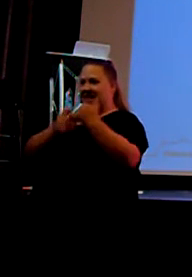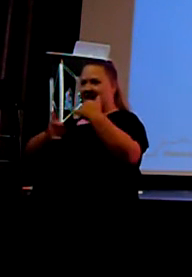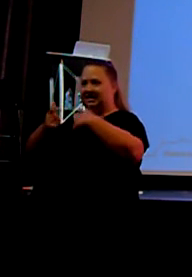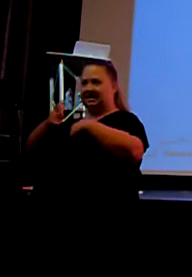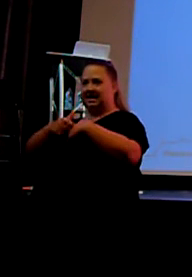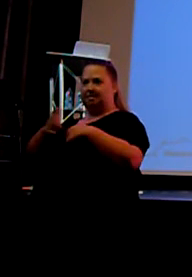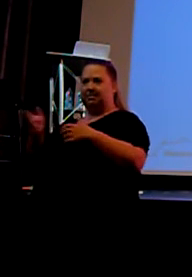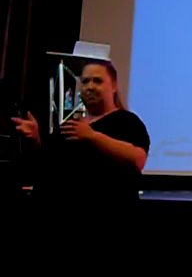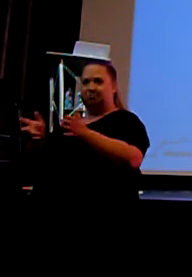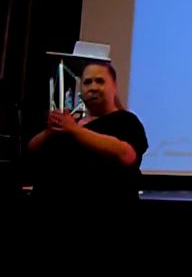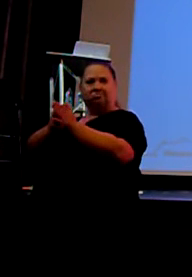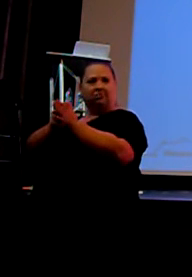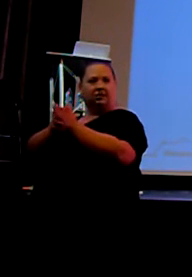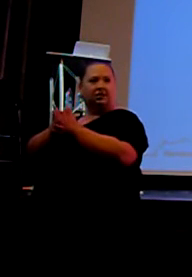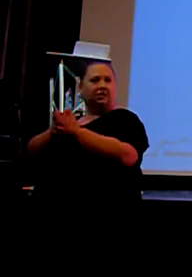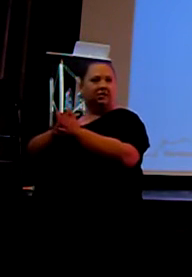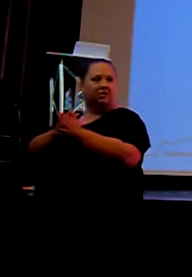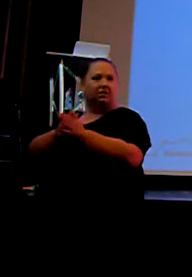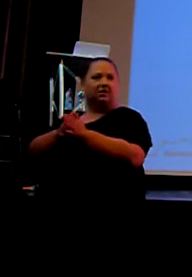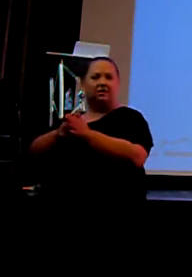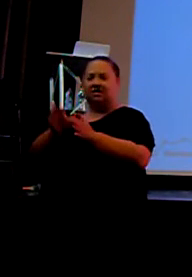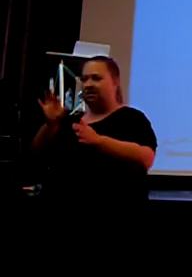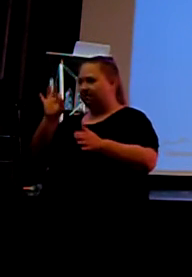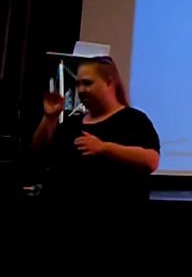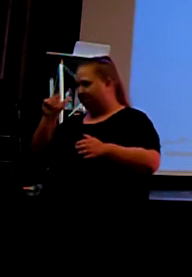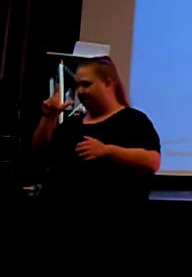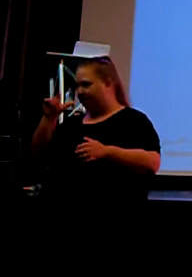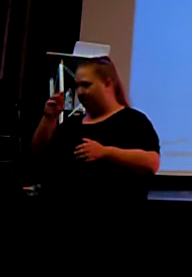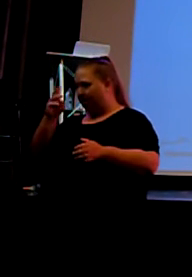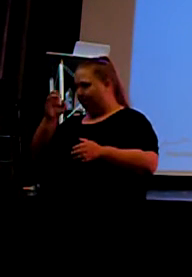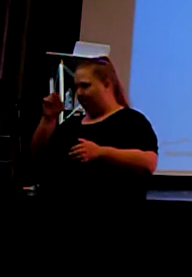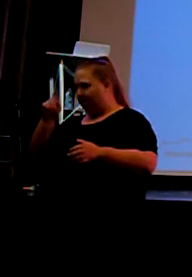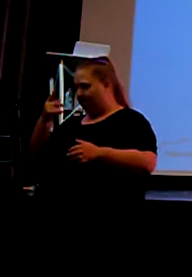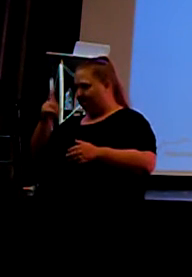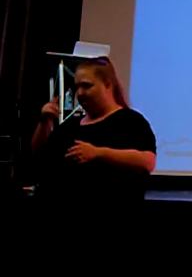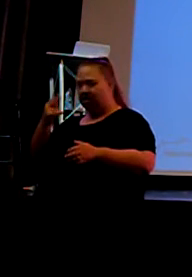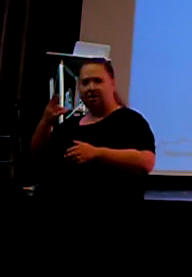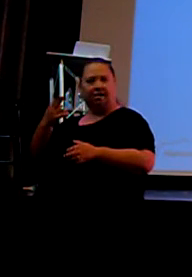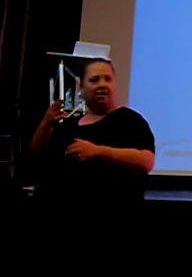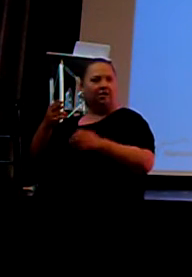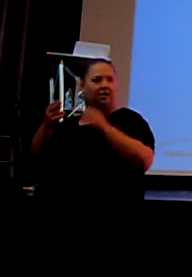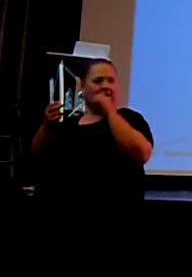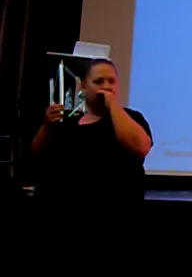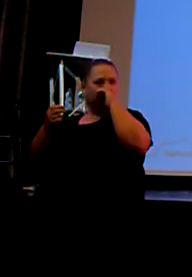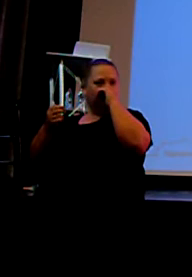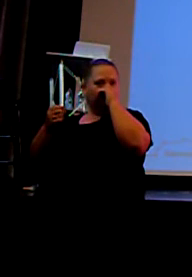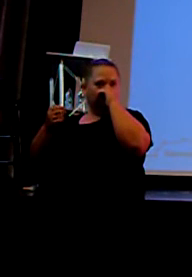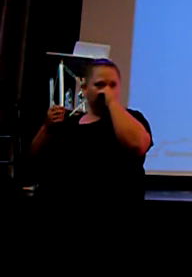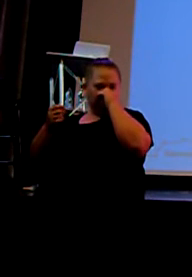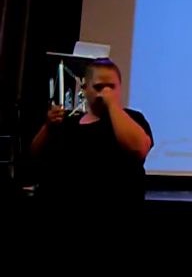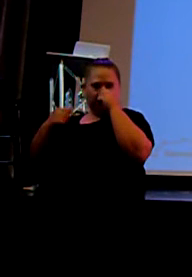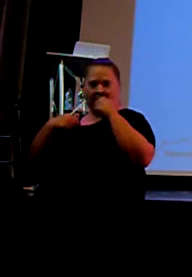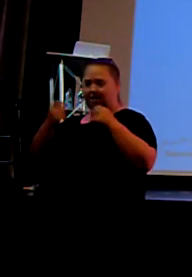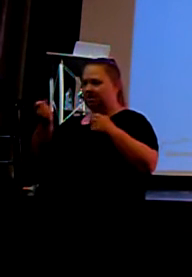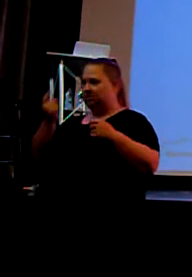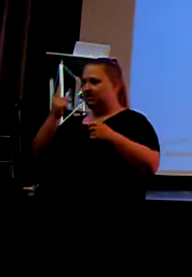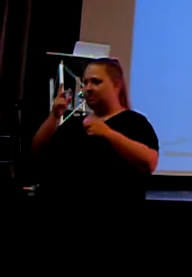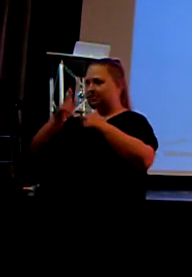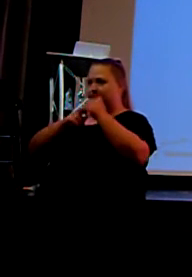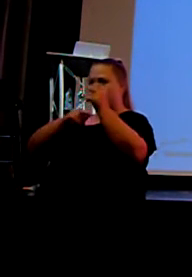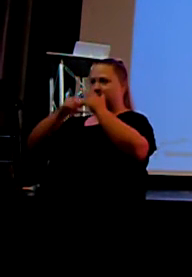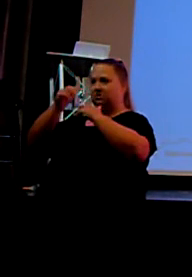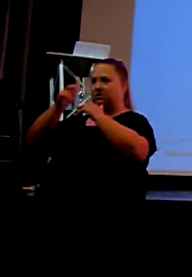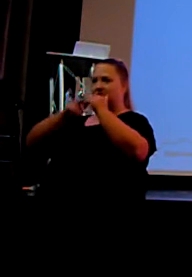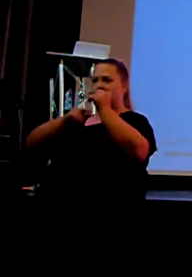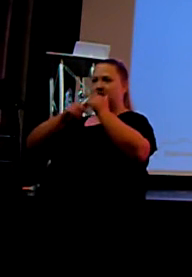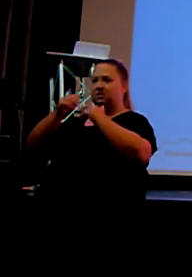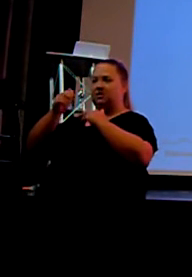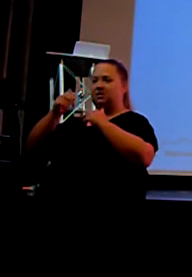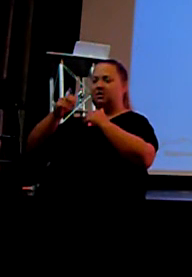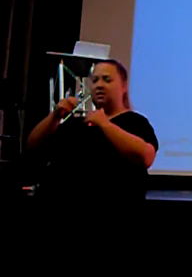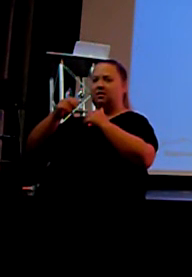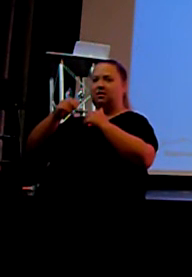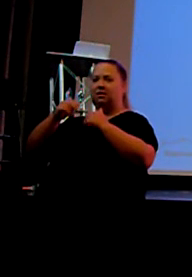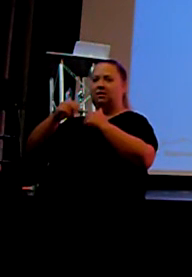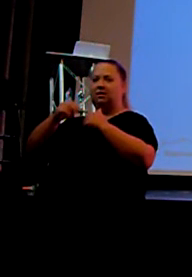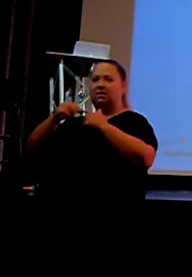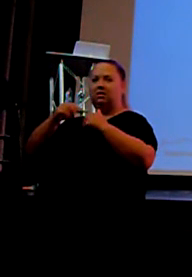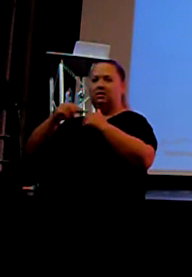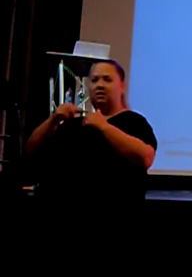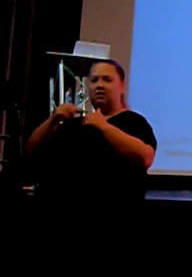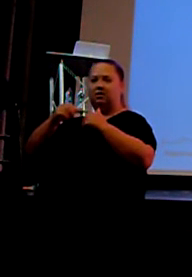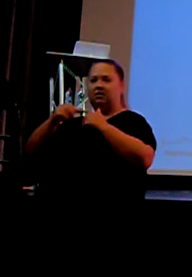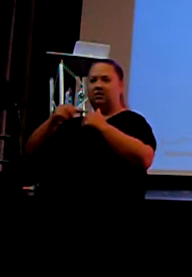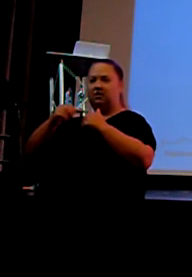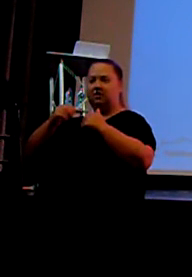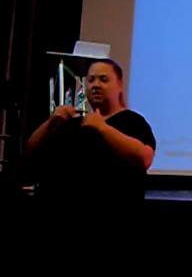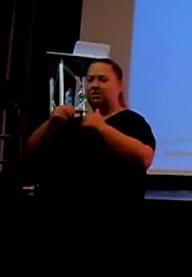sailed, we went into Falmouth, which I understand was built at the